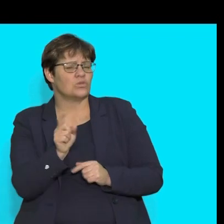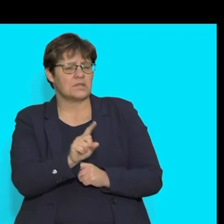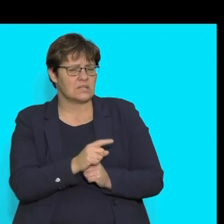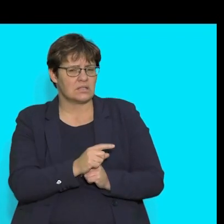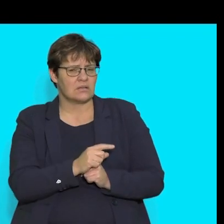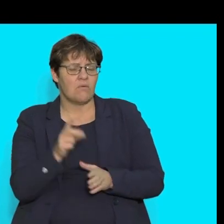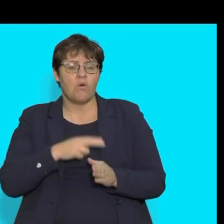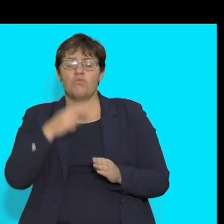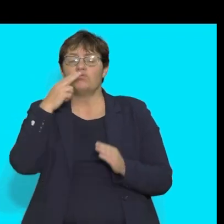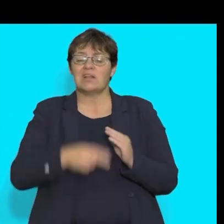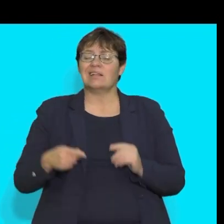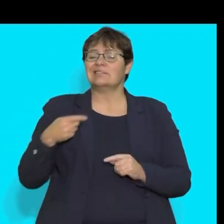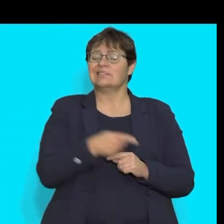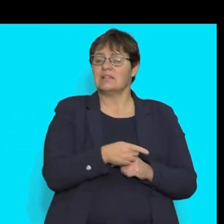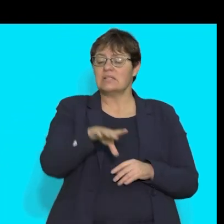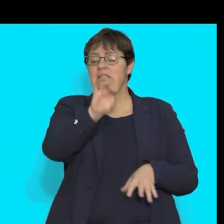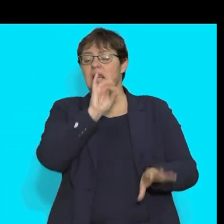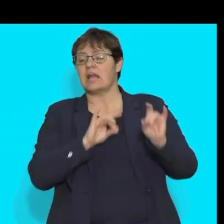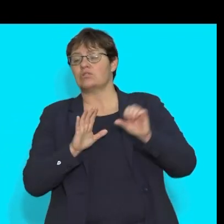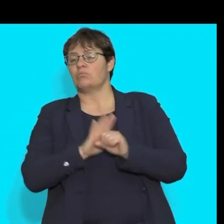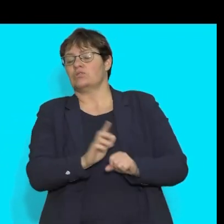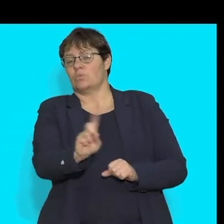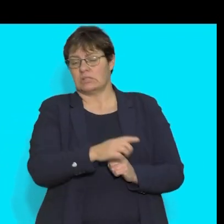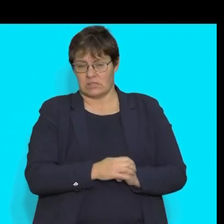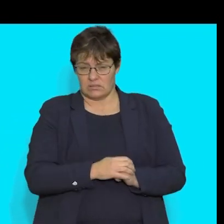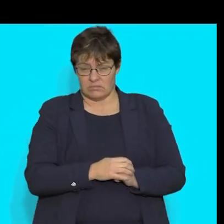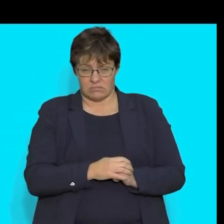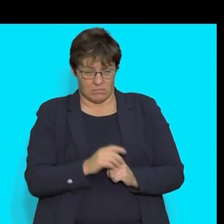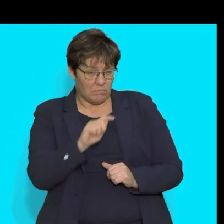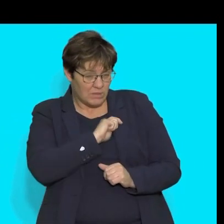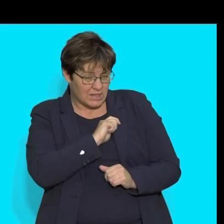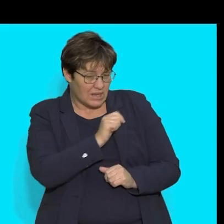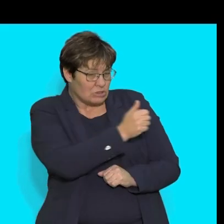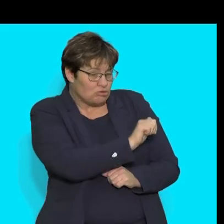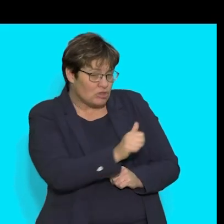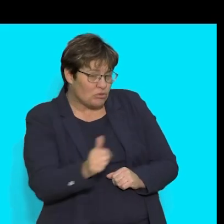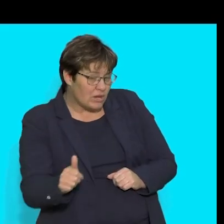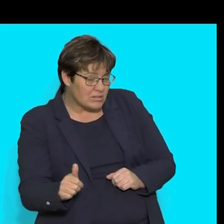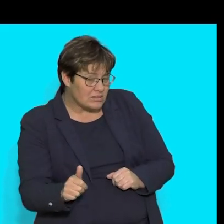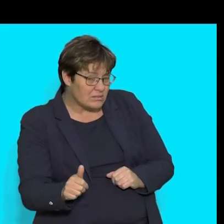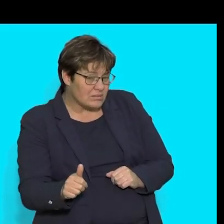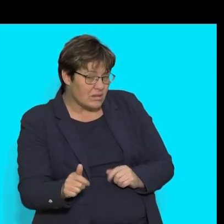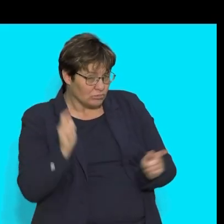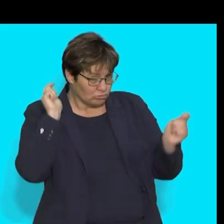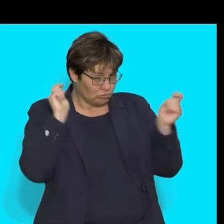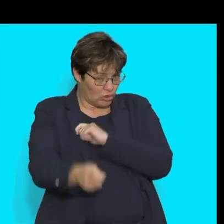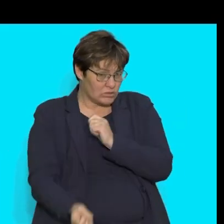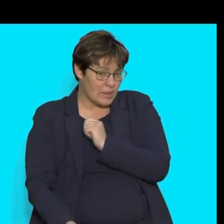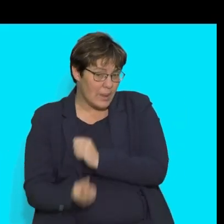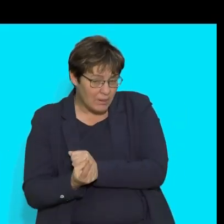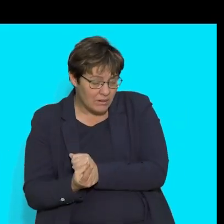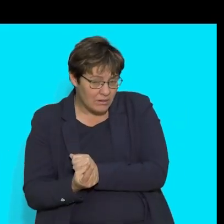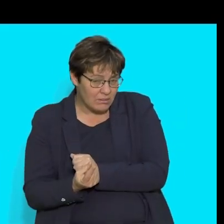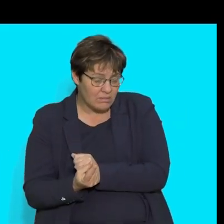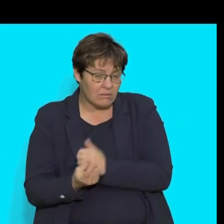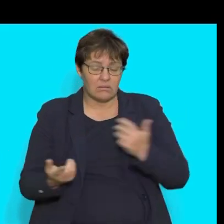the result of that selection pressure? Did it cause the next generation to change? And so